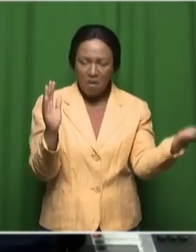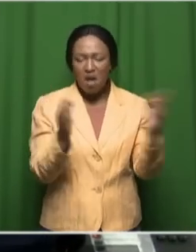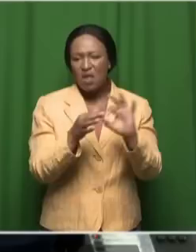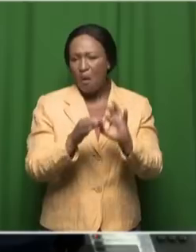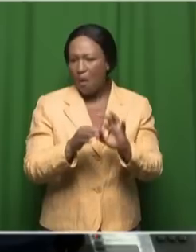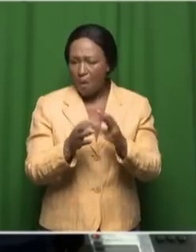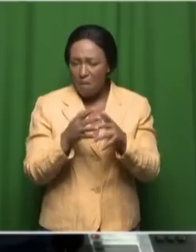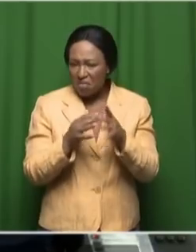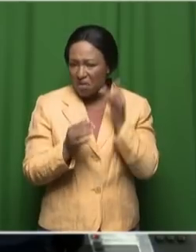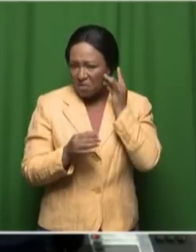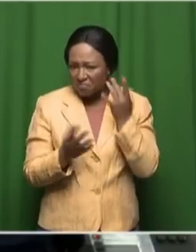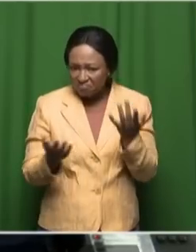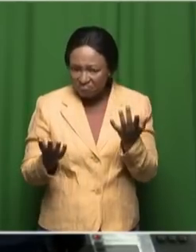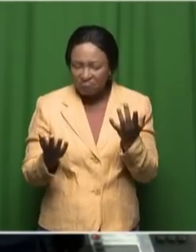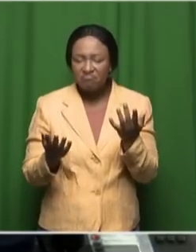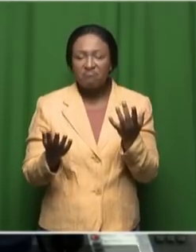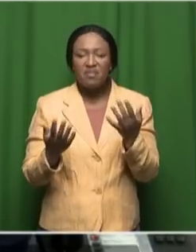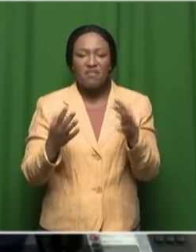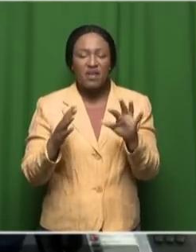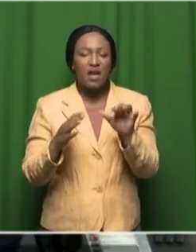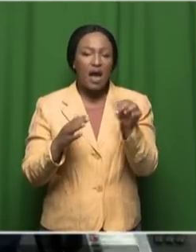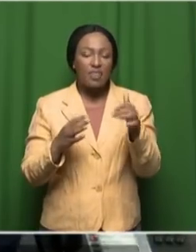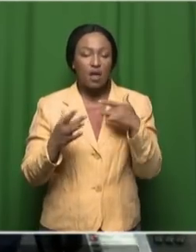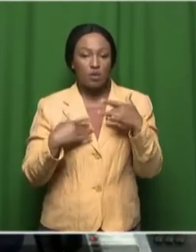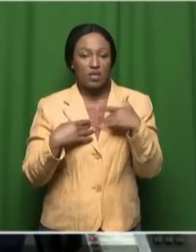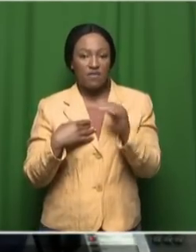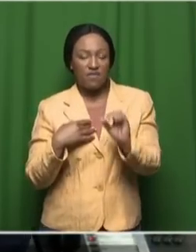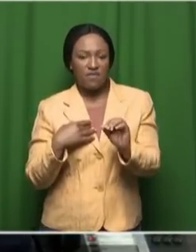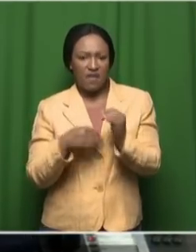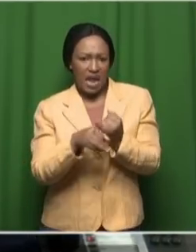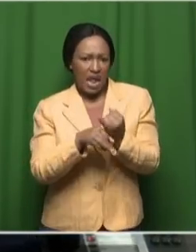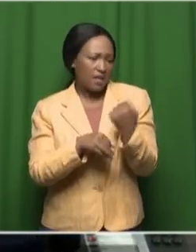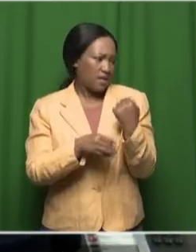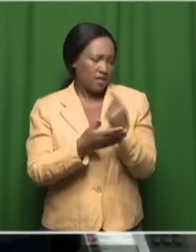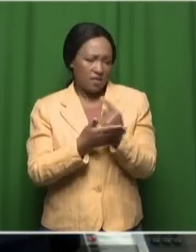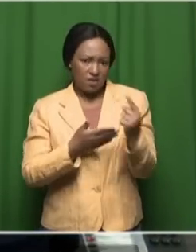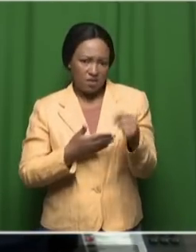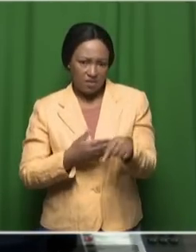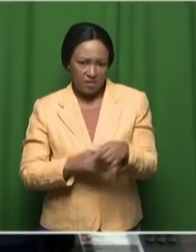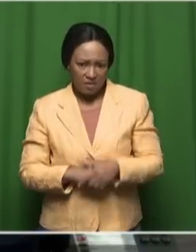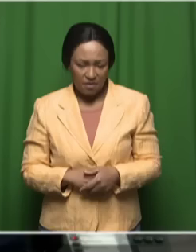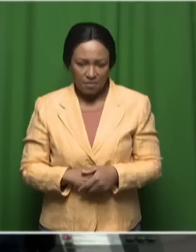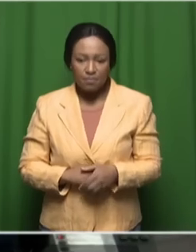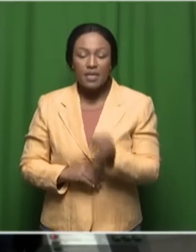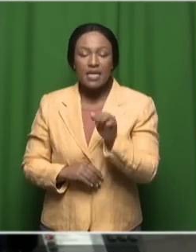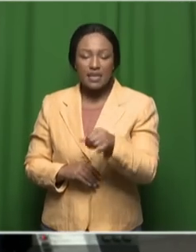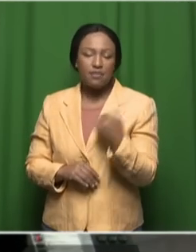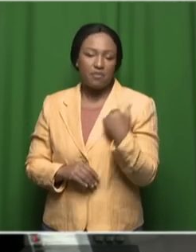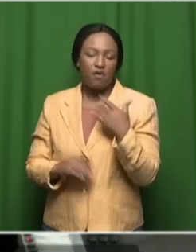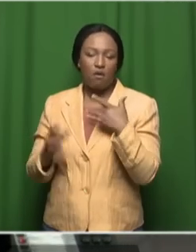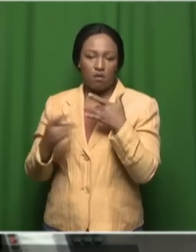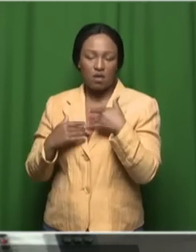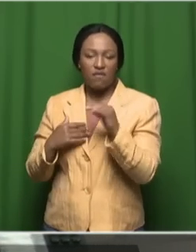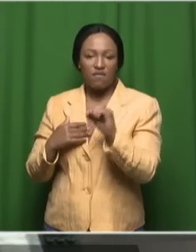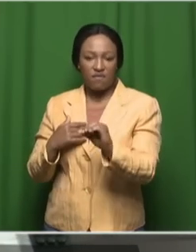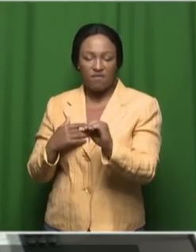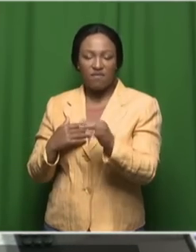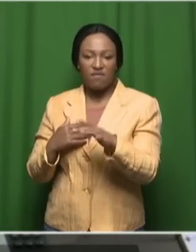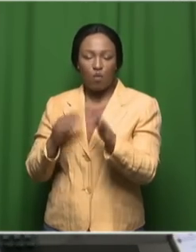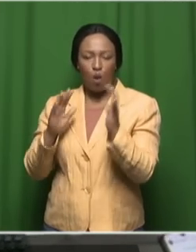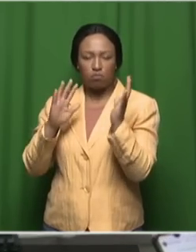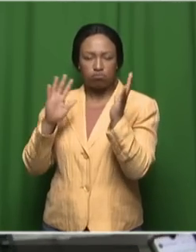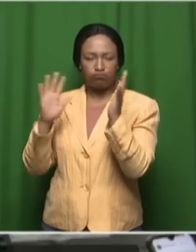know Cork Bay was also a area of concern earlier this week. Yeah, it was a concern. There was a concern with mudslides as